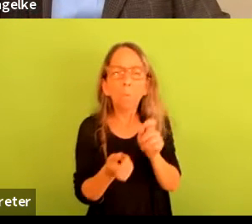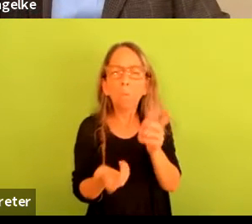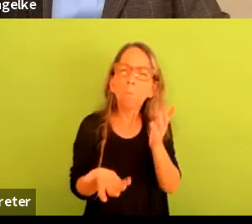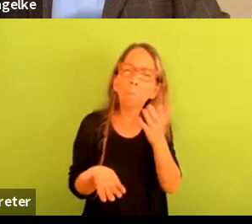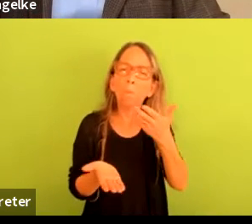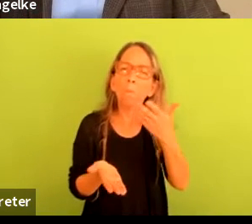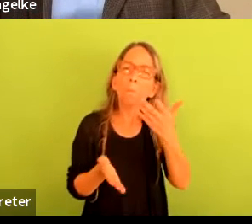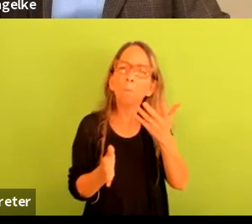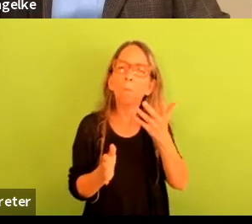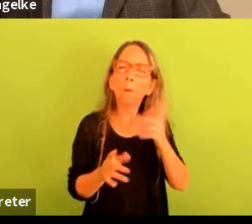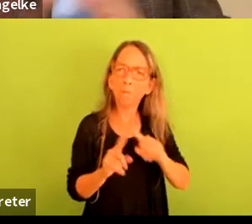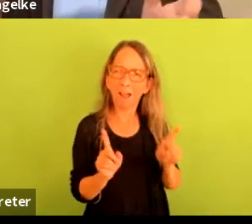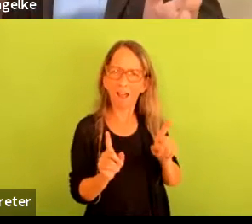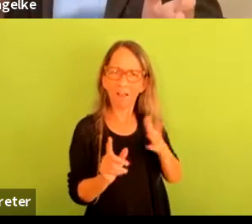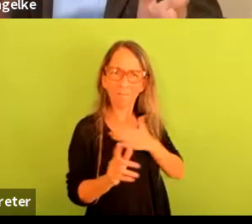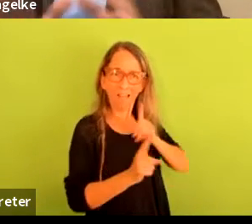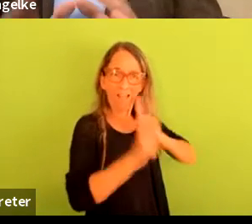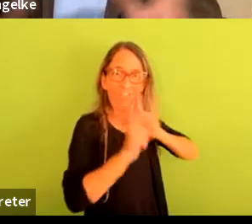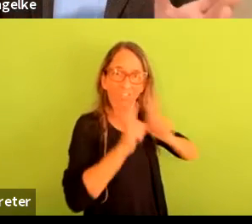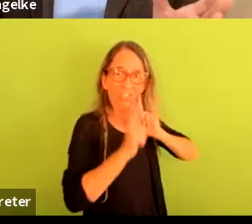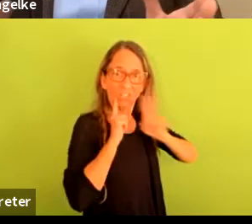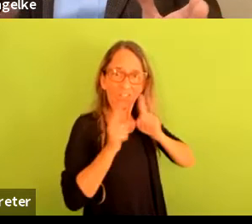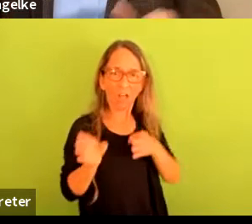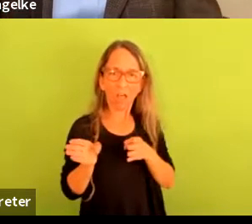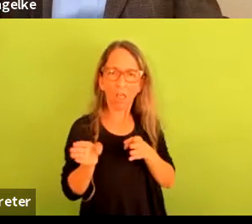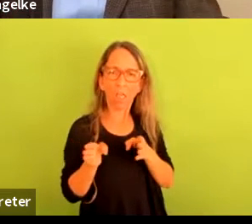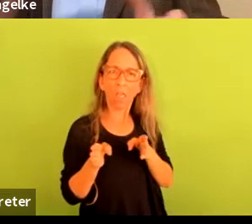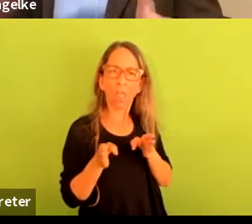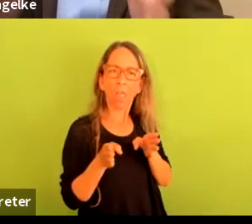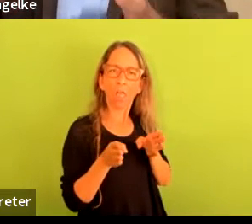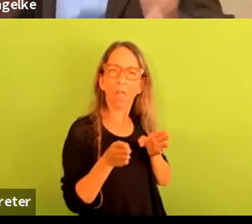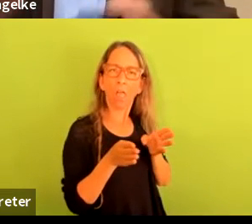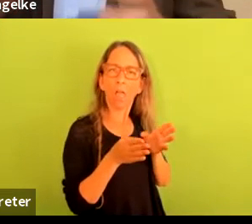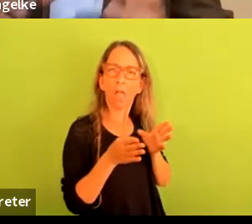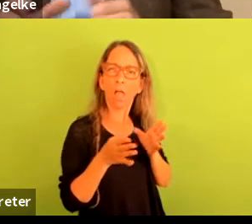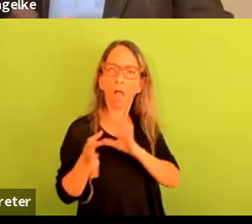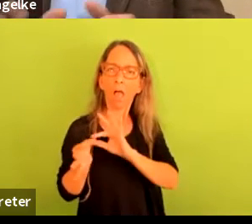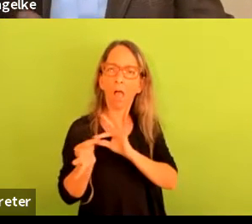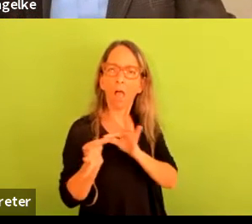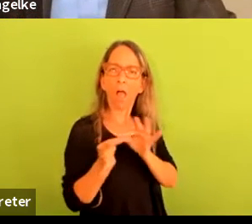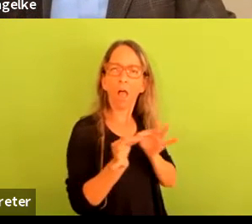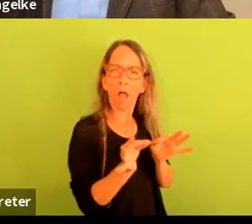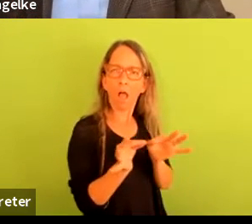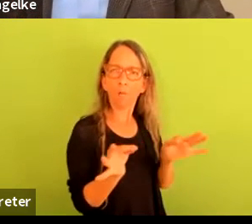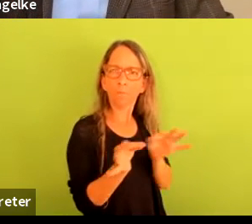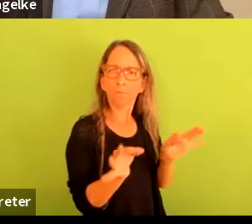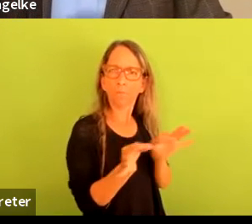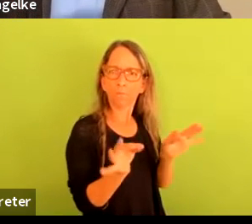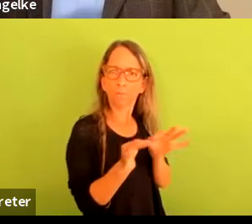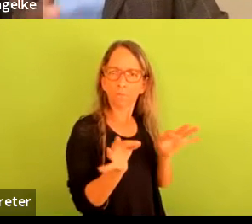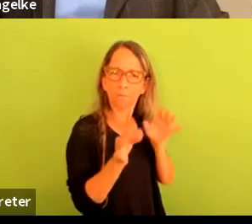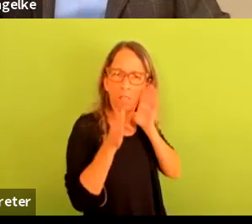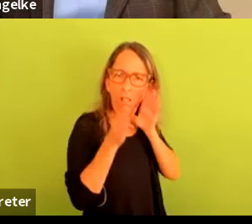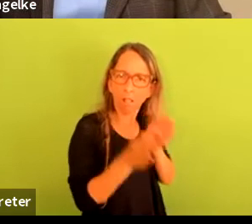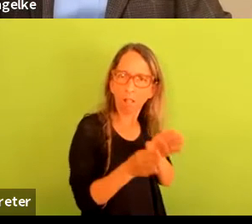our conversation. But the captions are going to look perfectly right. And we're going to have to figure out what happened and what went wrong.